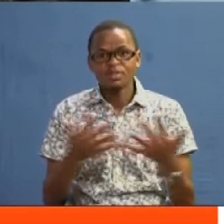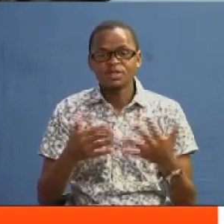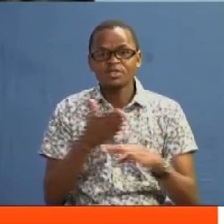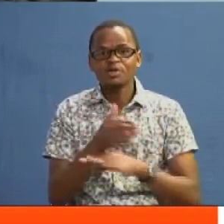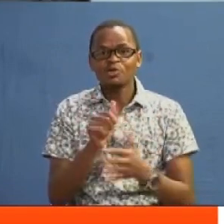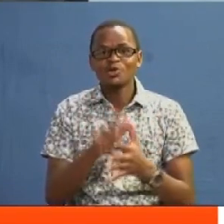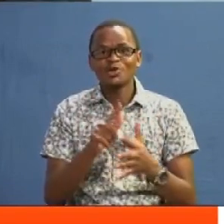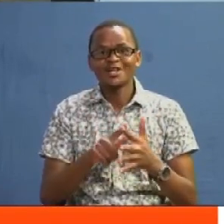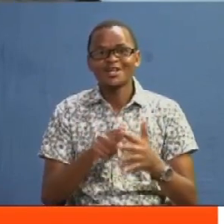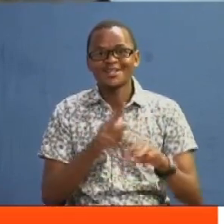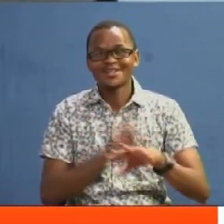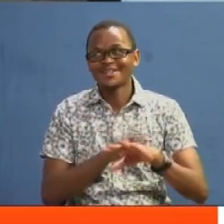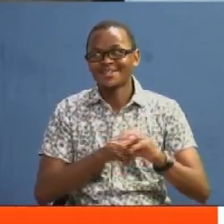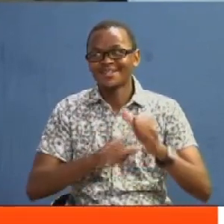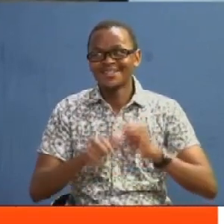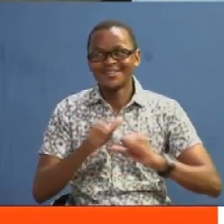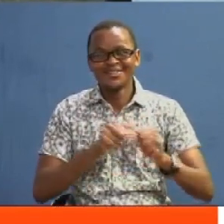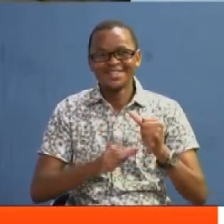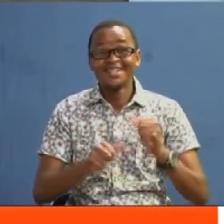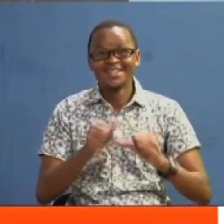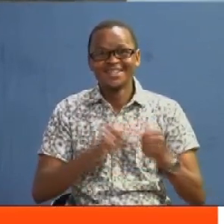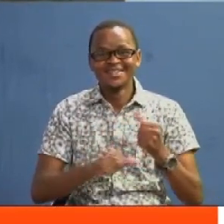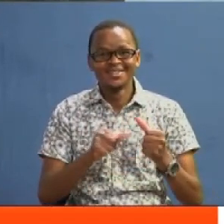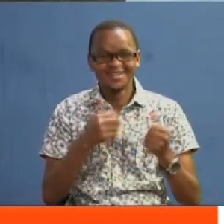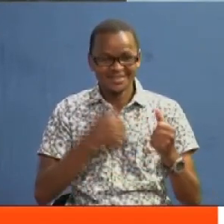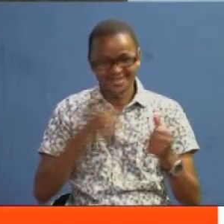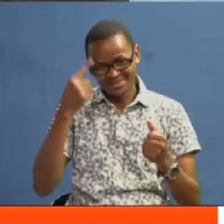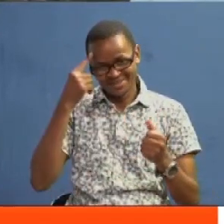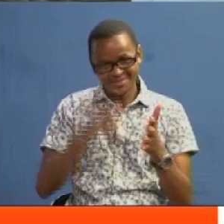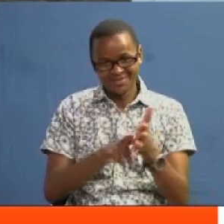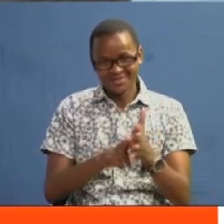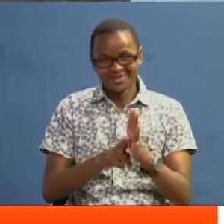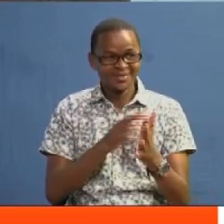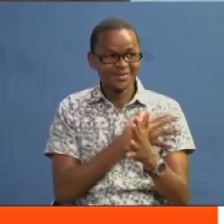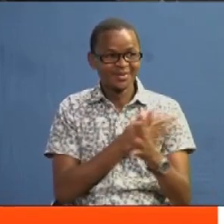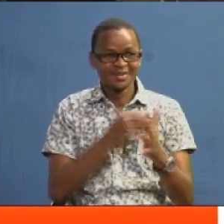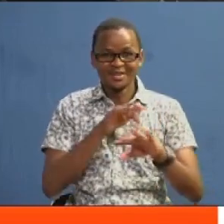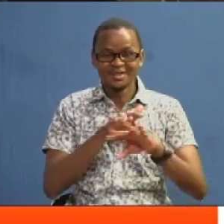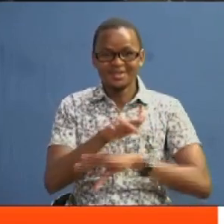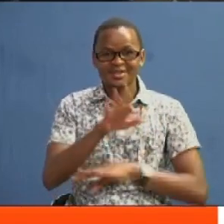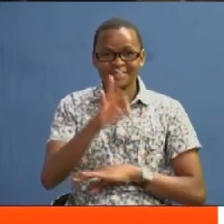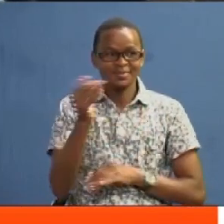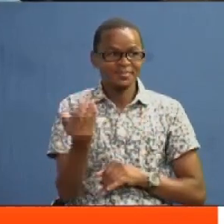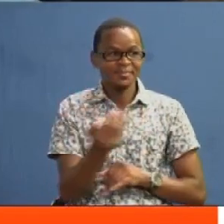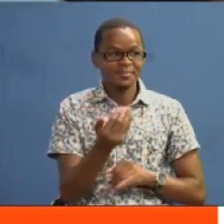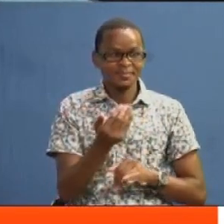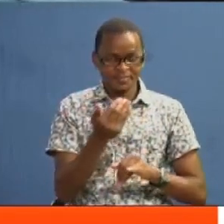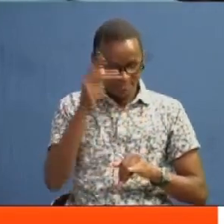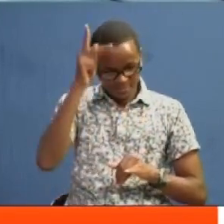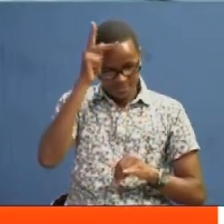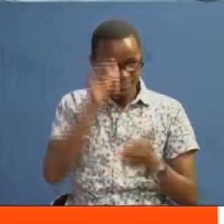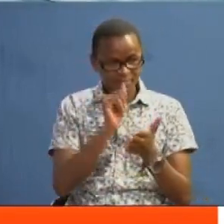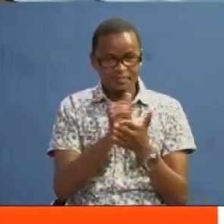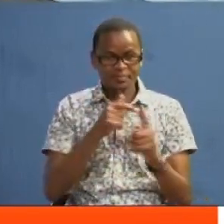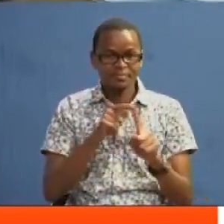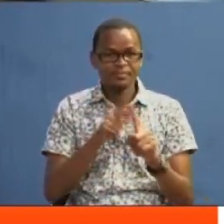for practical activities. Besides, they have been required to help collect and send evidence of their children's completed given tasks to